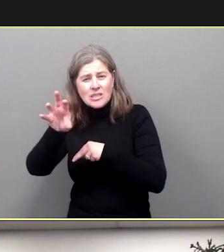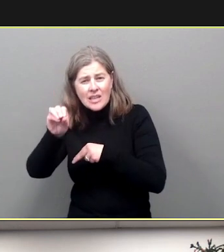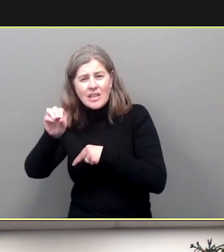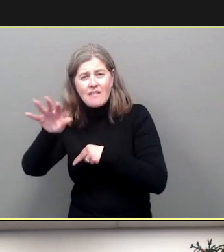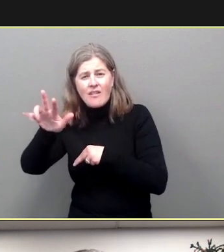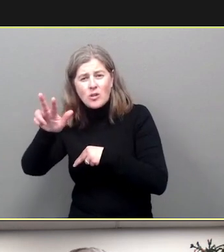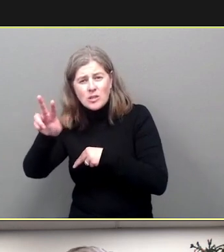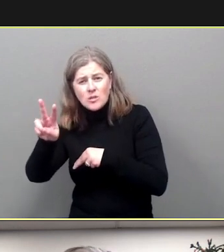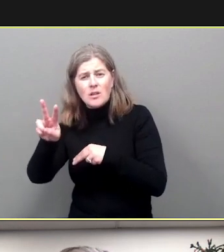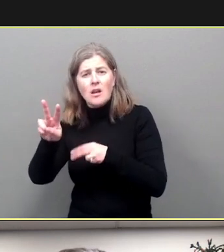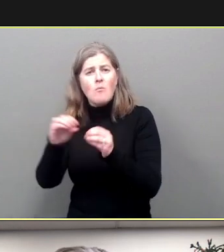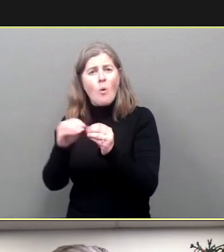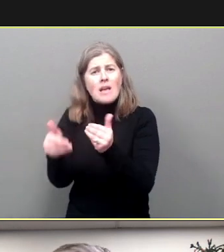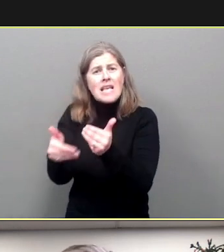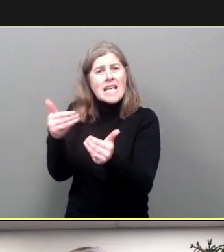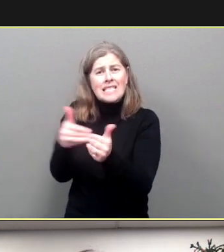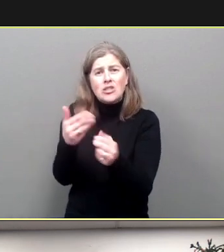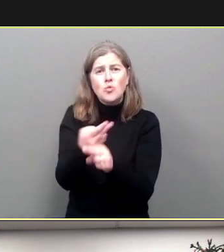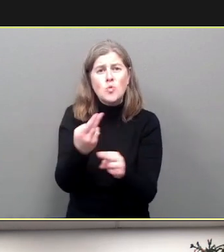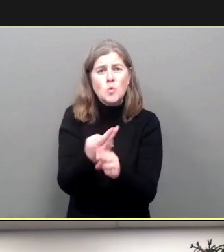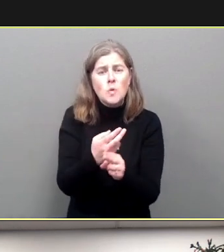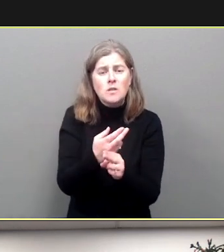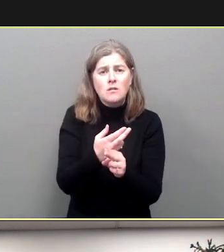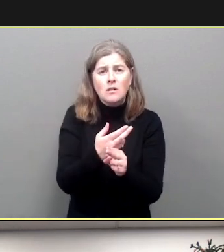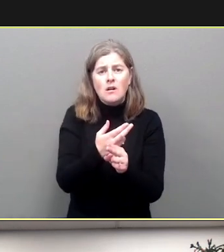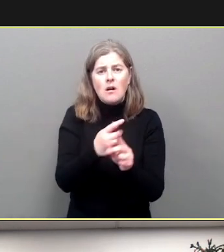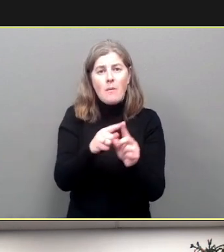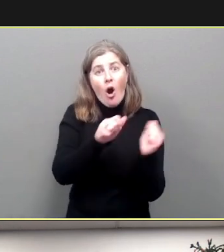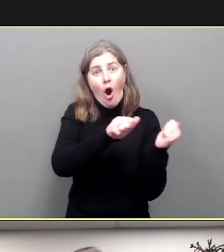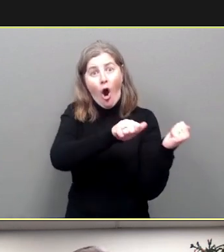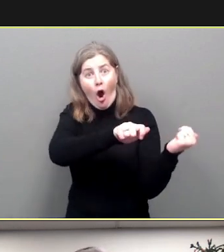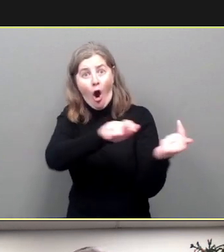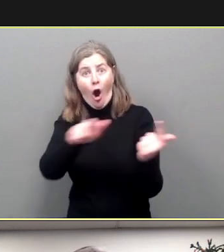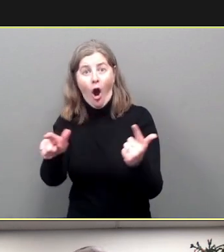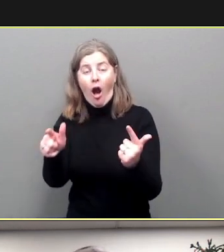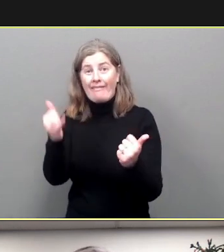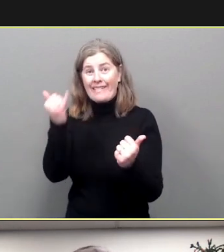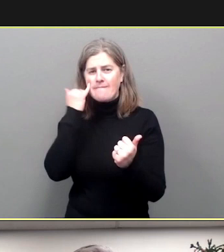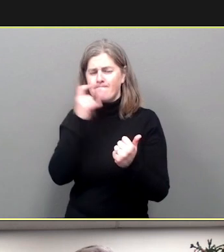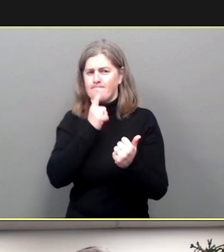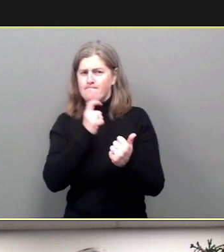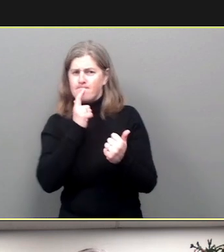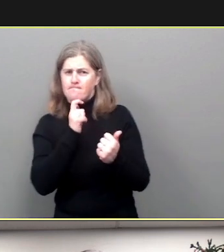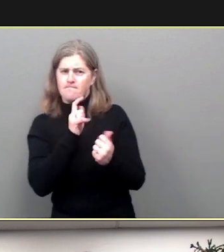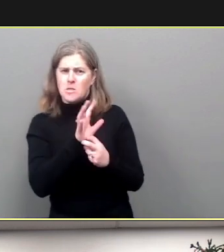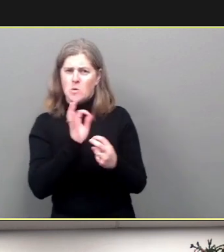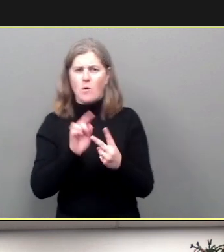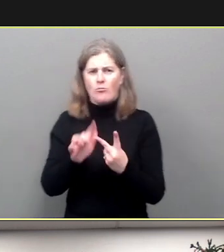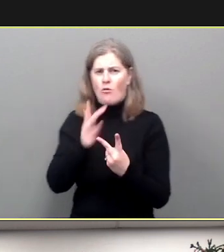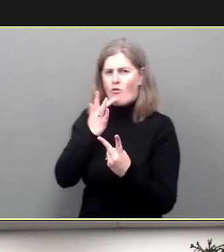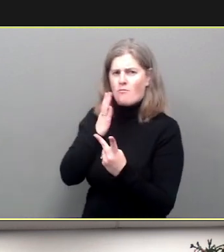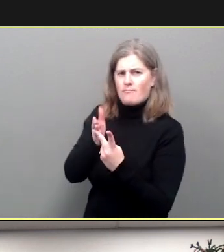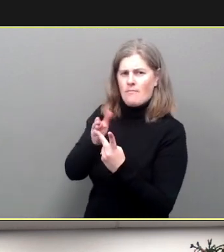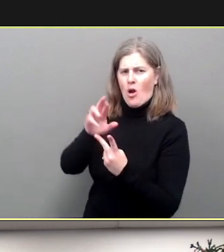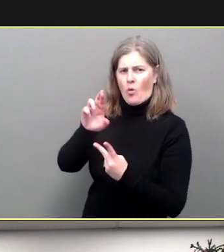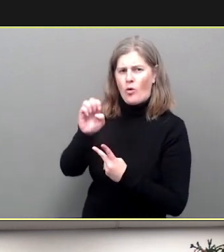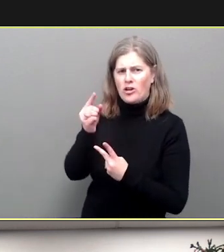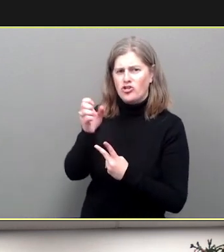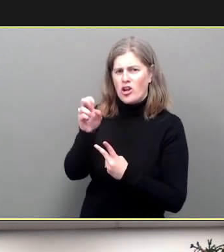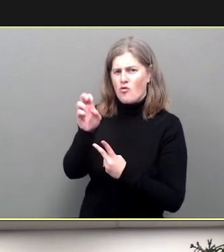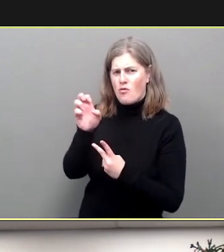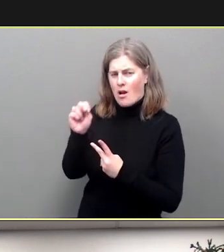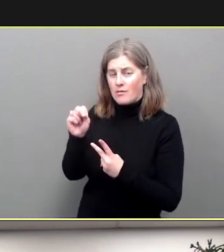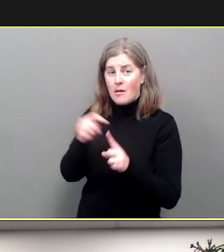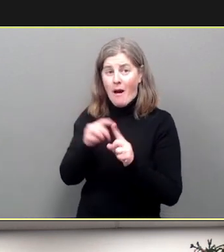526. It's the easiest one to use. And so everybody, if they had their choice, would use 100% Regeneron. And our folks